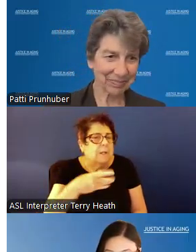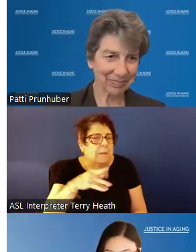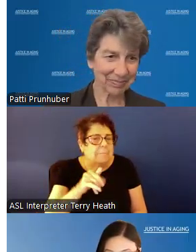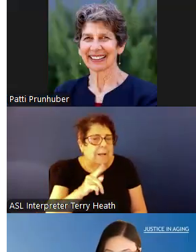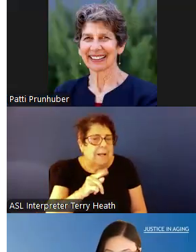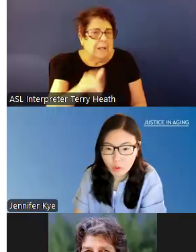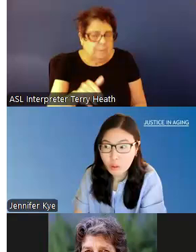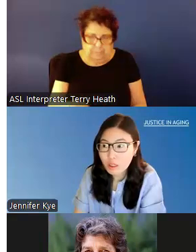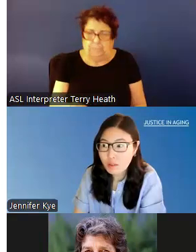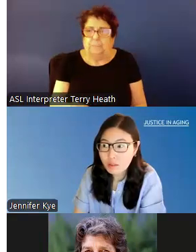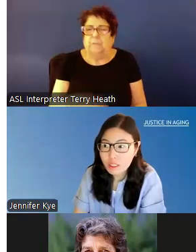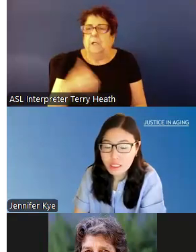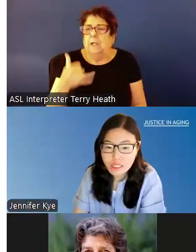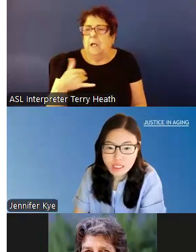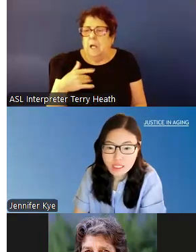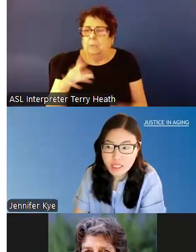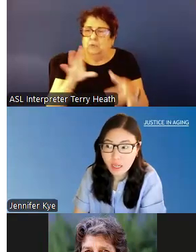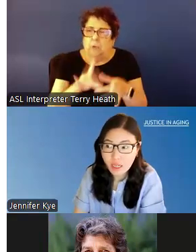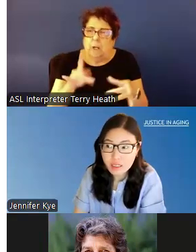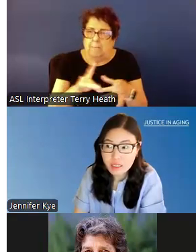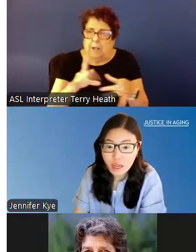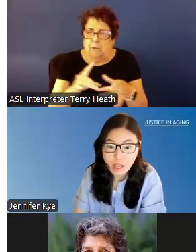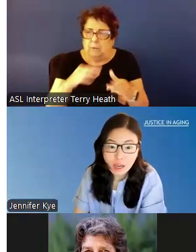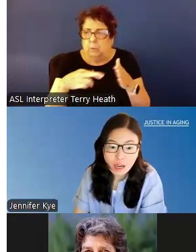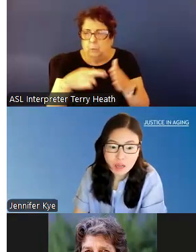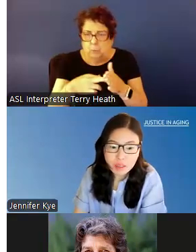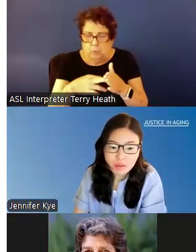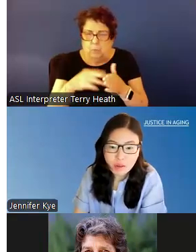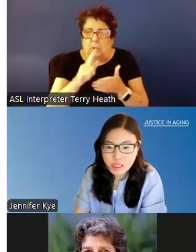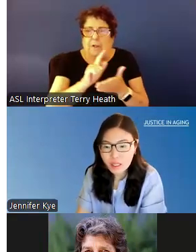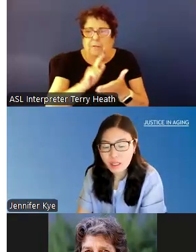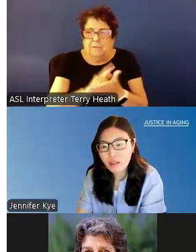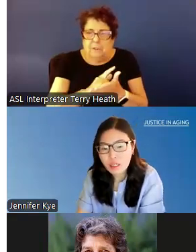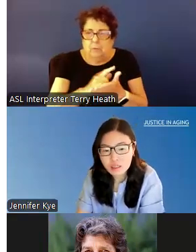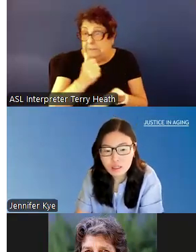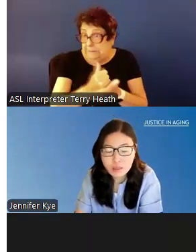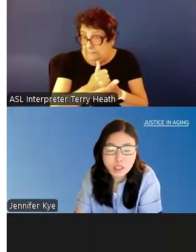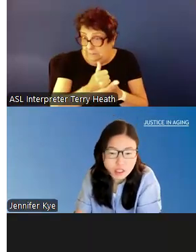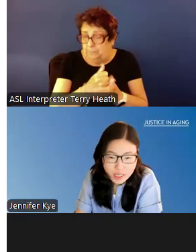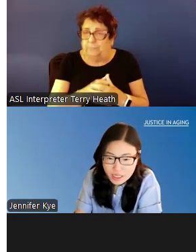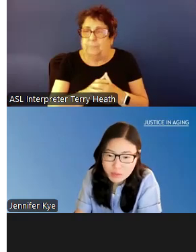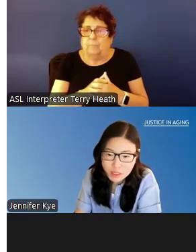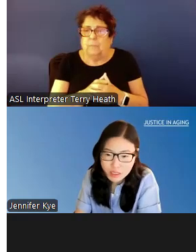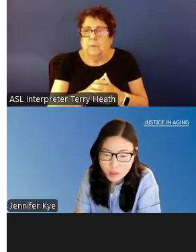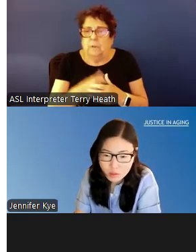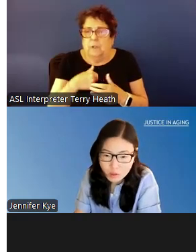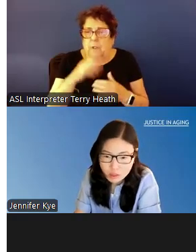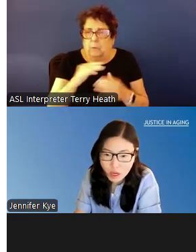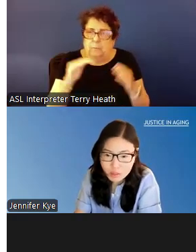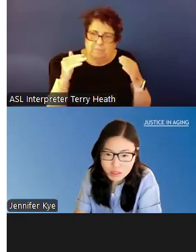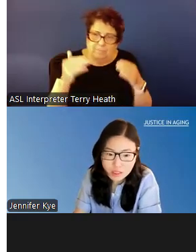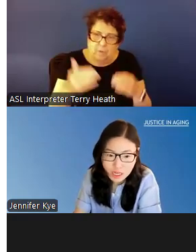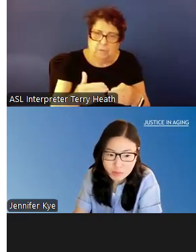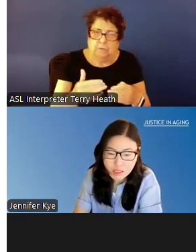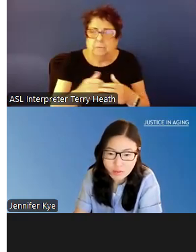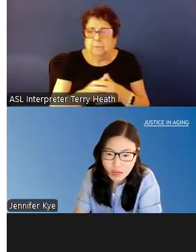to talk about the role of legal assistance, and I'll be focusing on eviction cases because those are the most